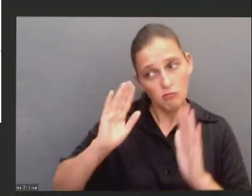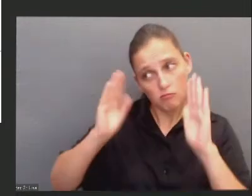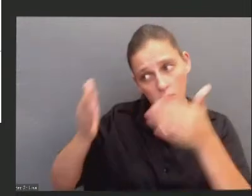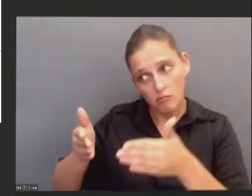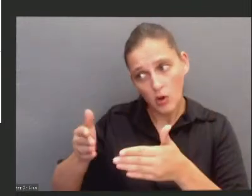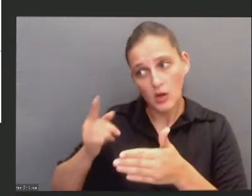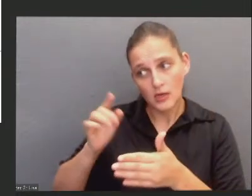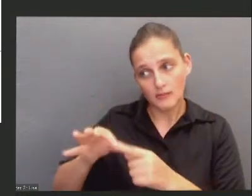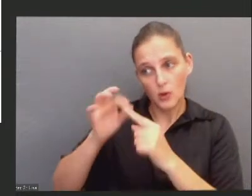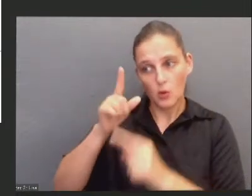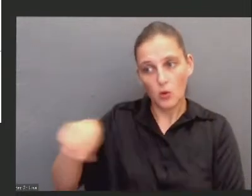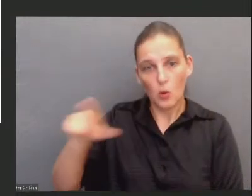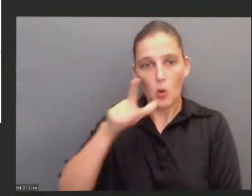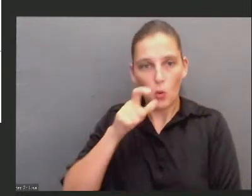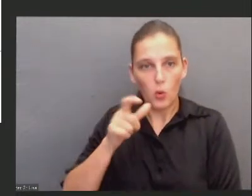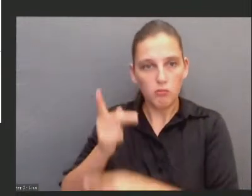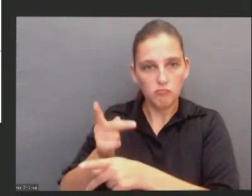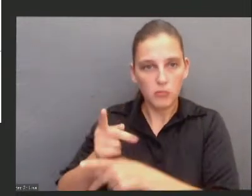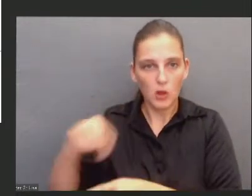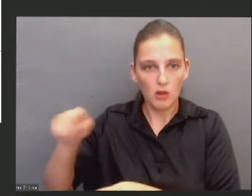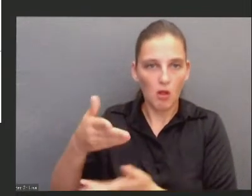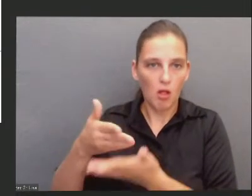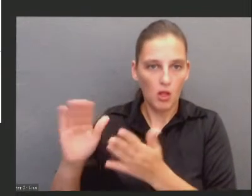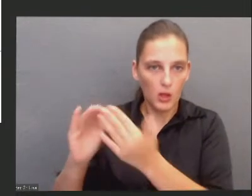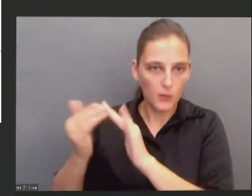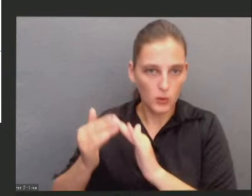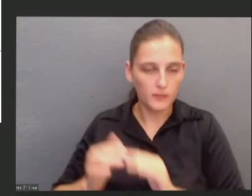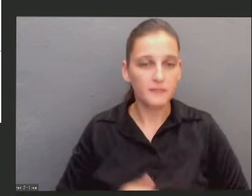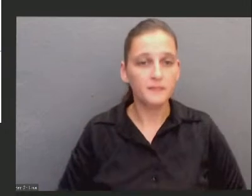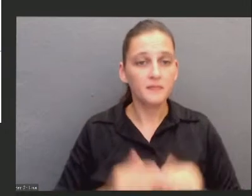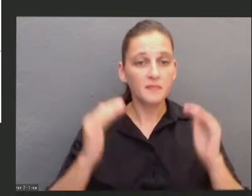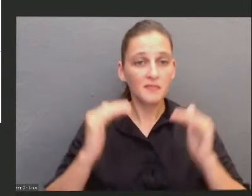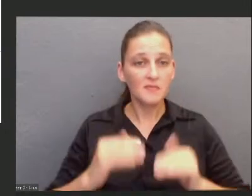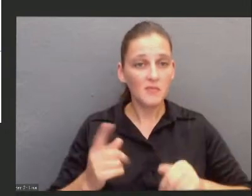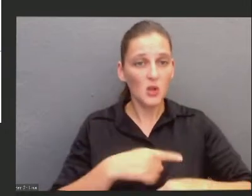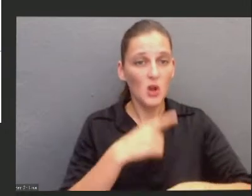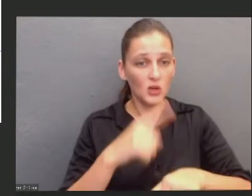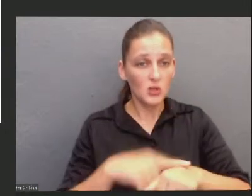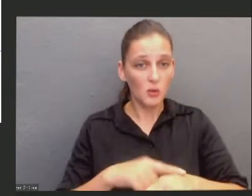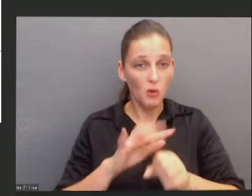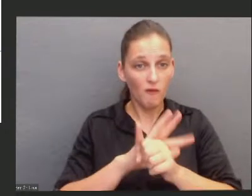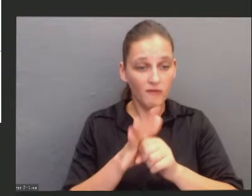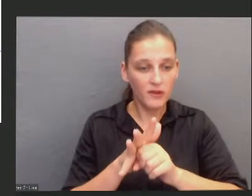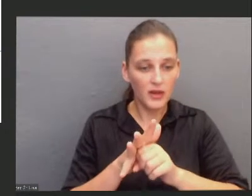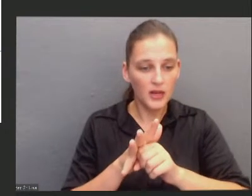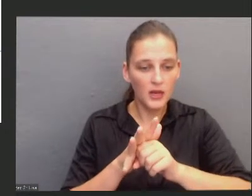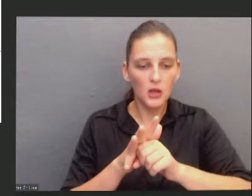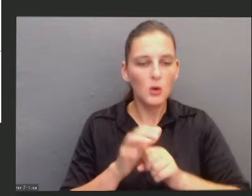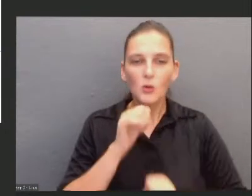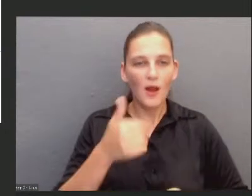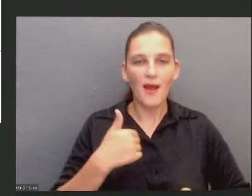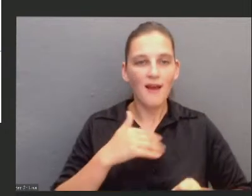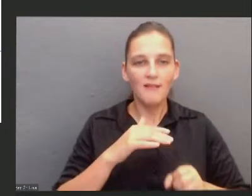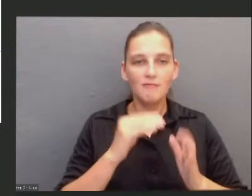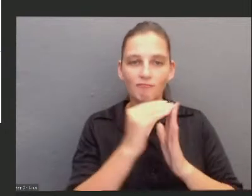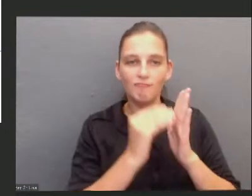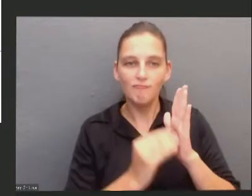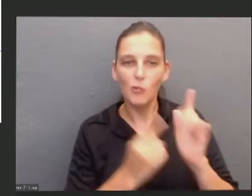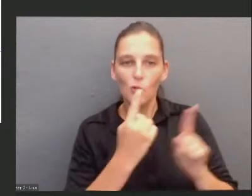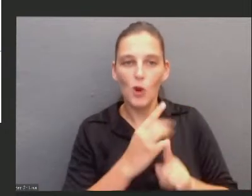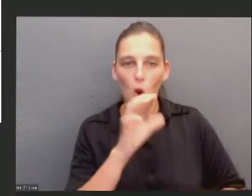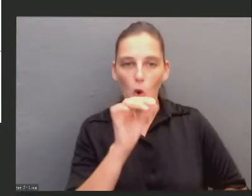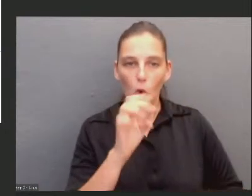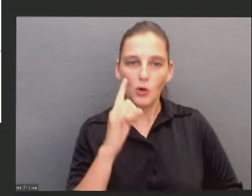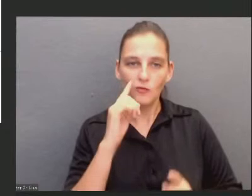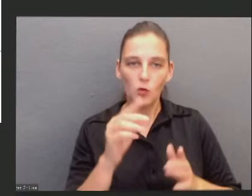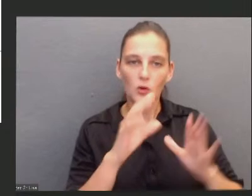Also with long COVID, we lack specific codes that categorize long COVID, and people